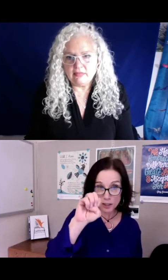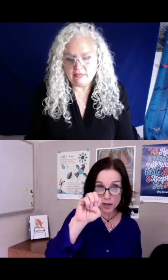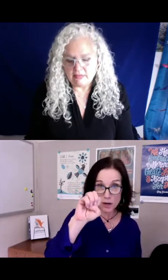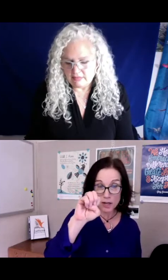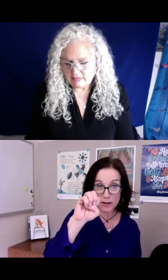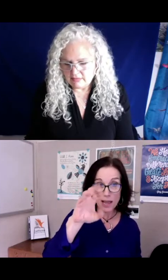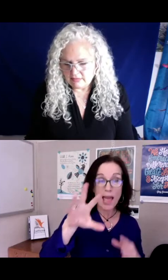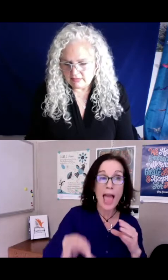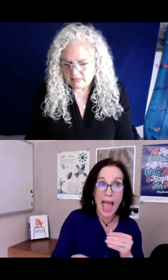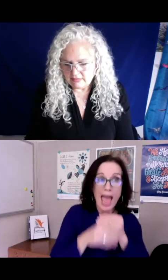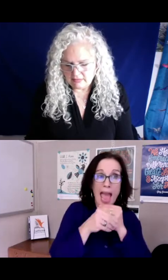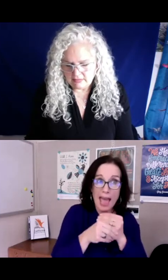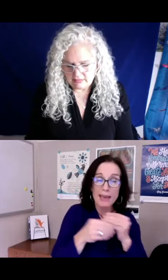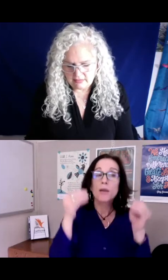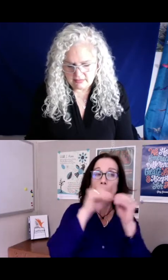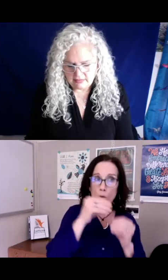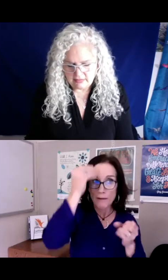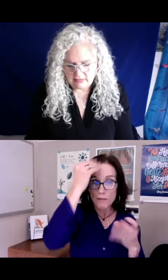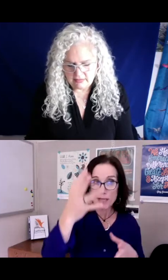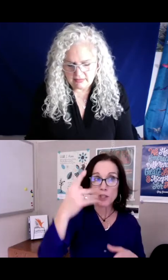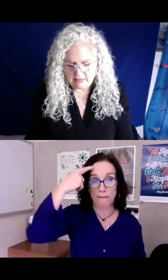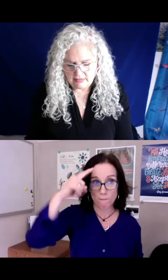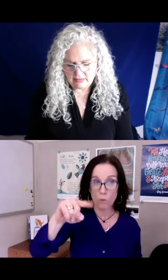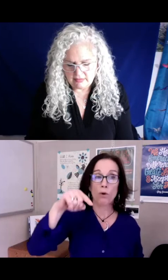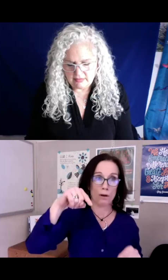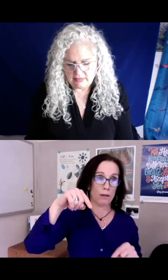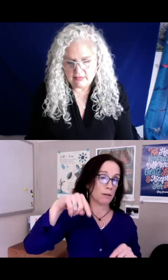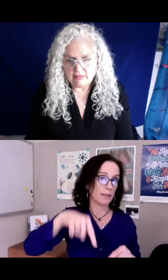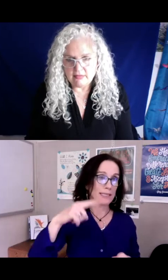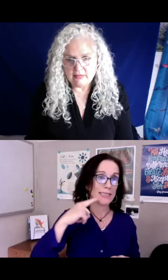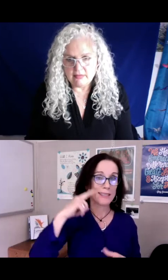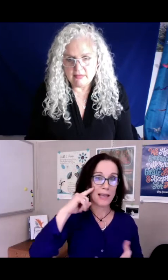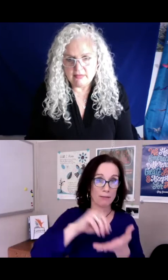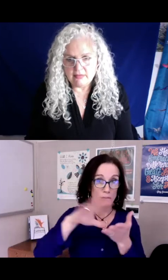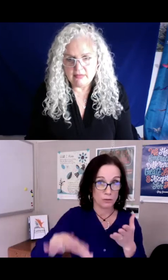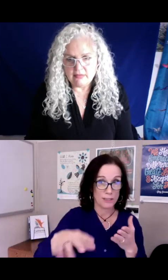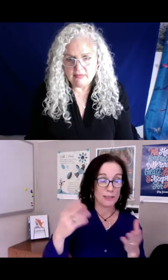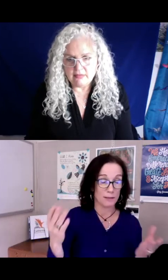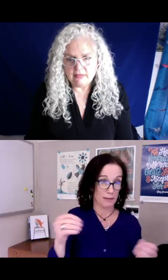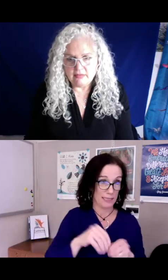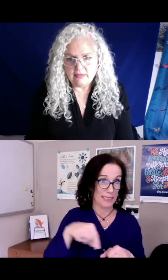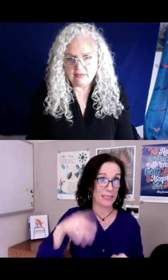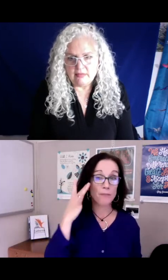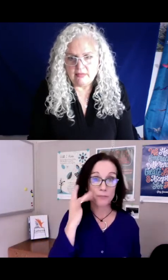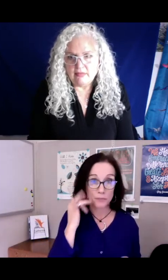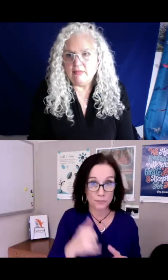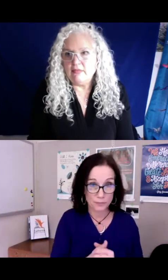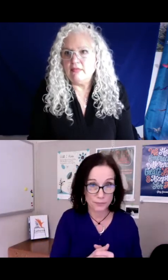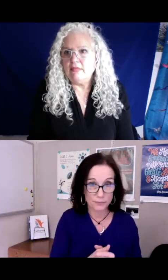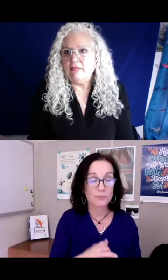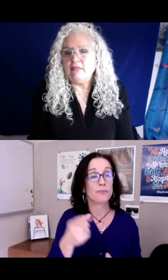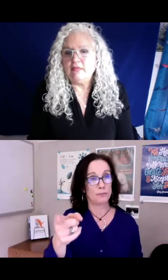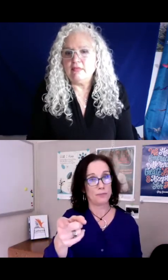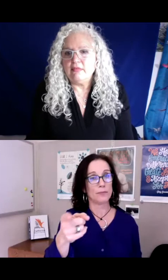Now, the California Educational Code has added more information for deaf students